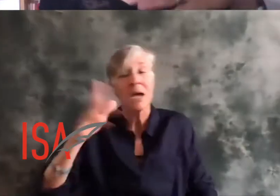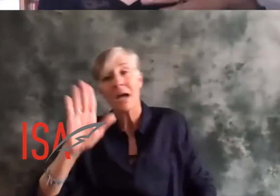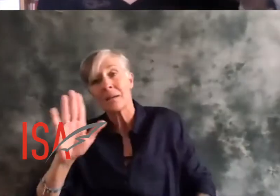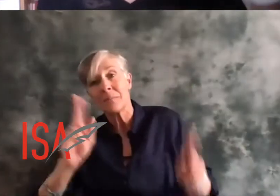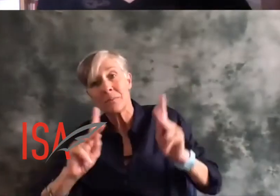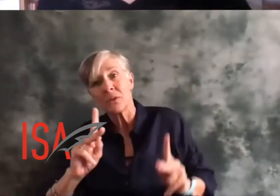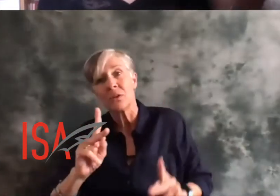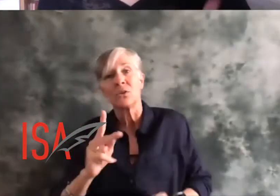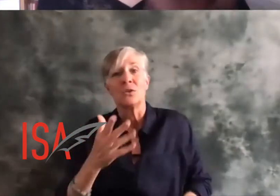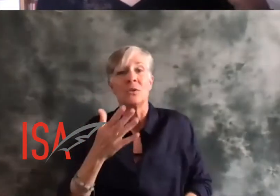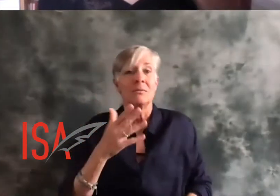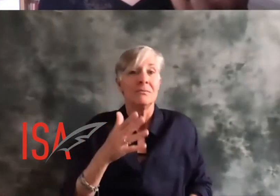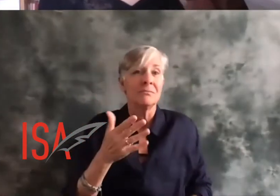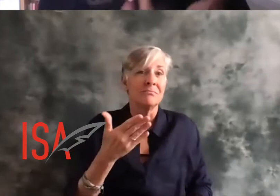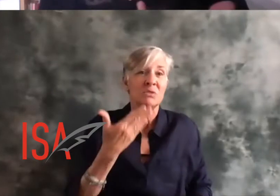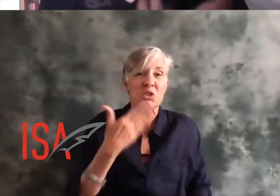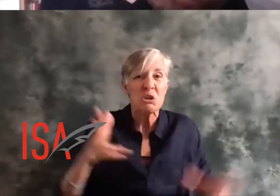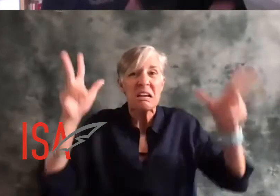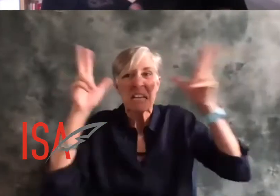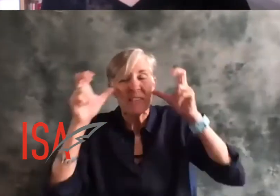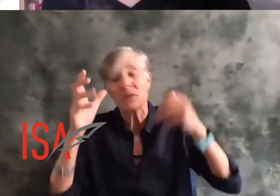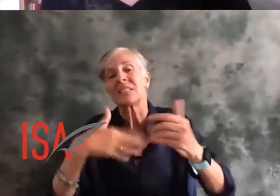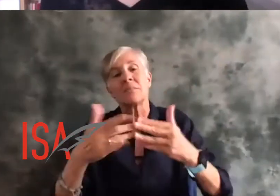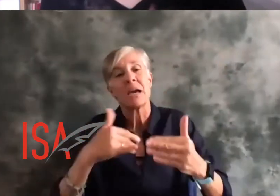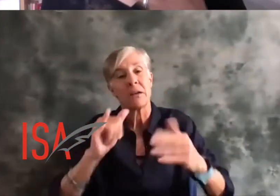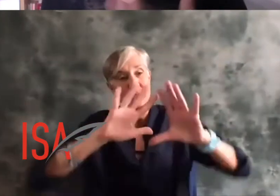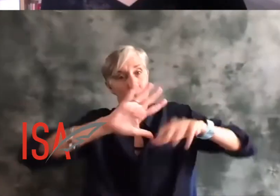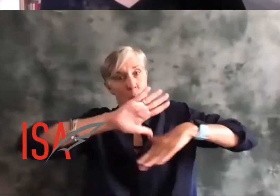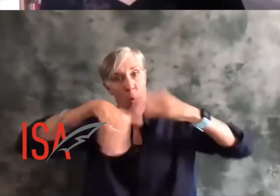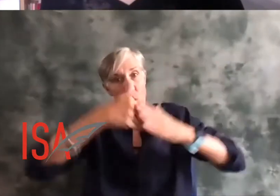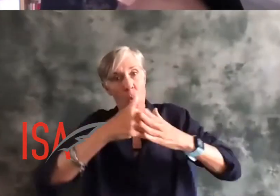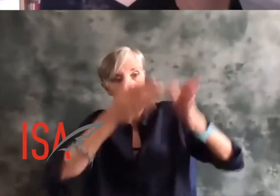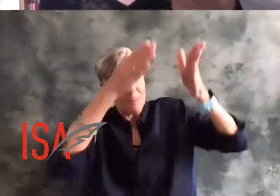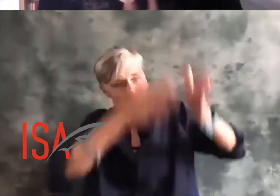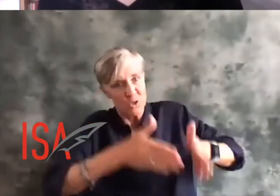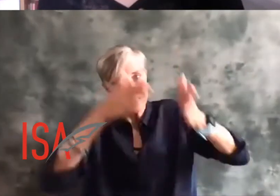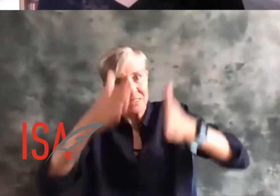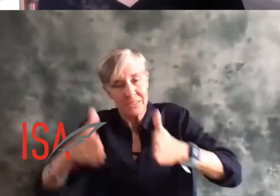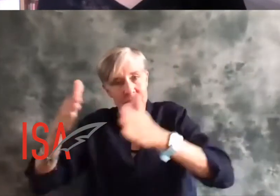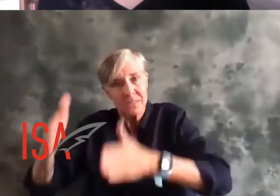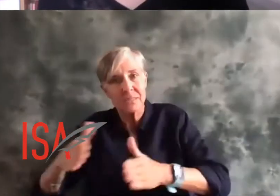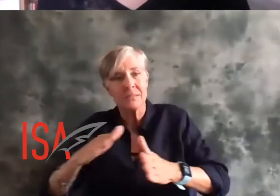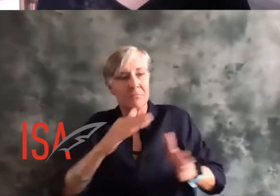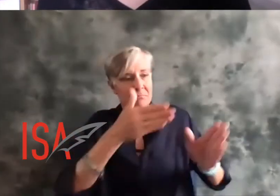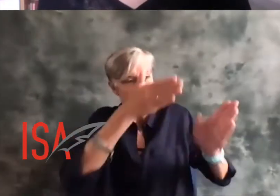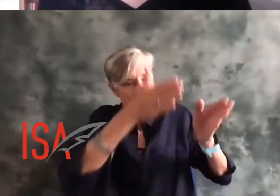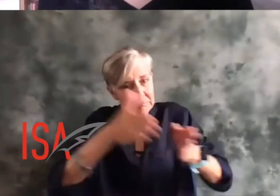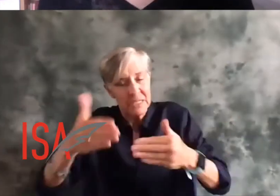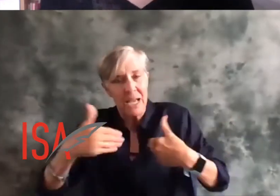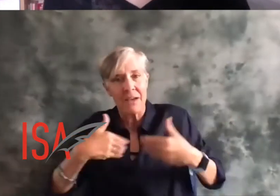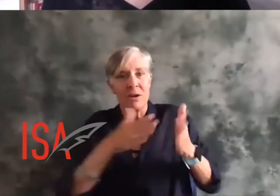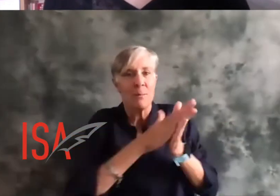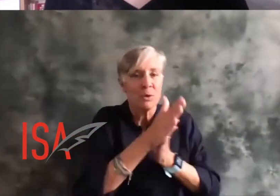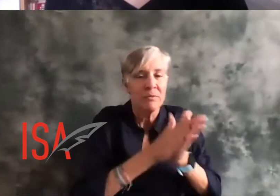evil, accurately depict them as whole people with motivations and